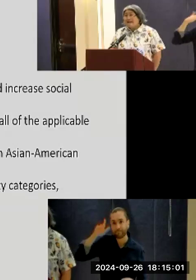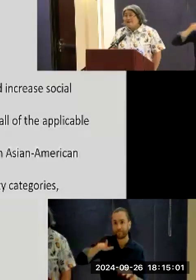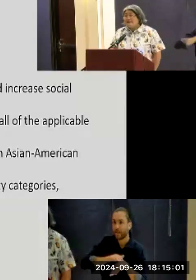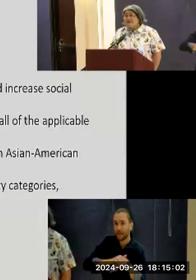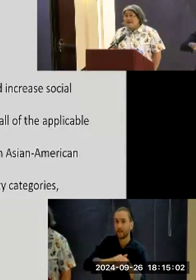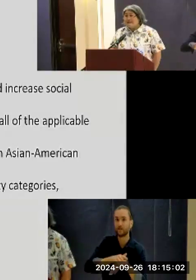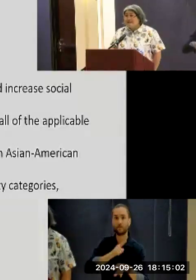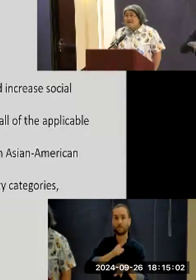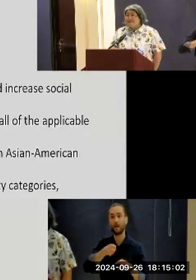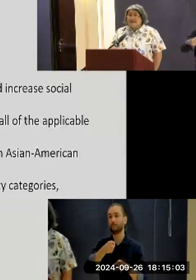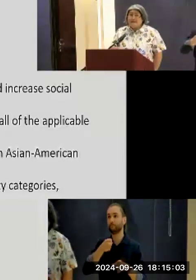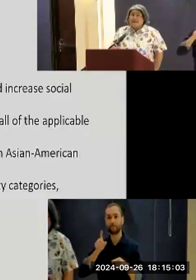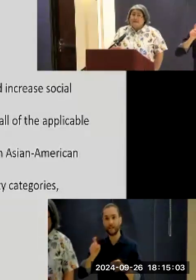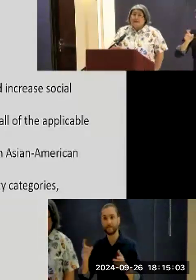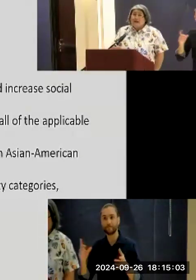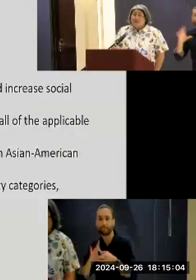psychiatric distress, right?